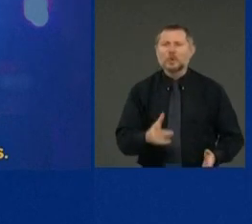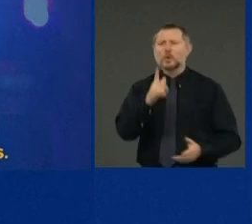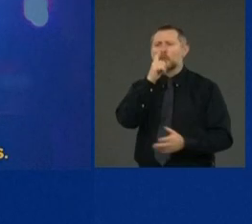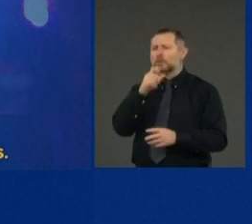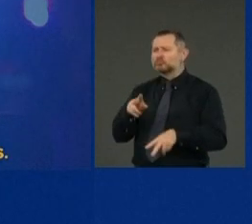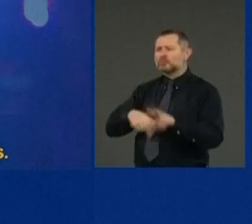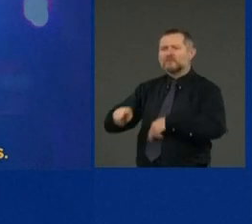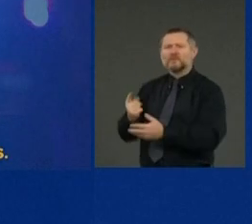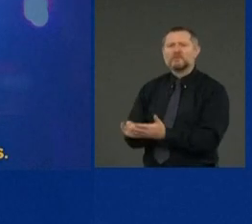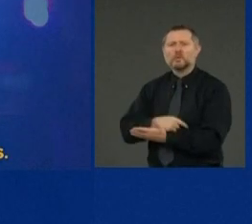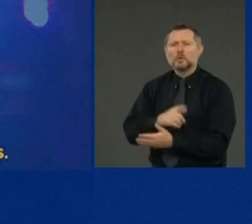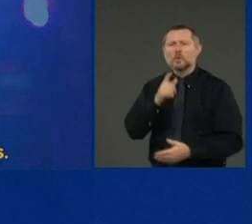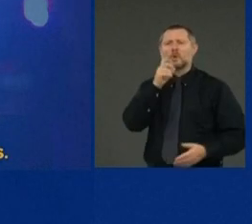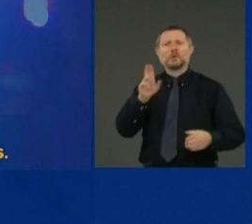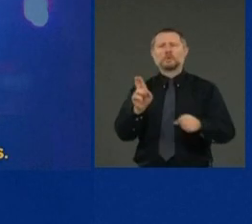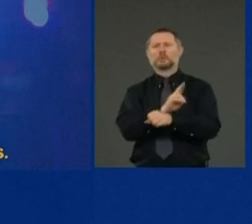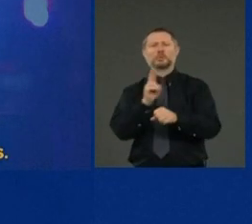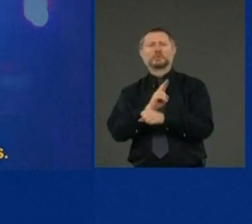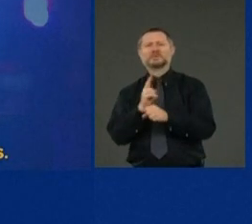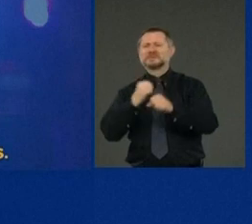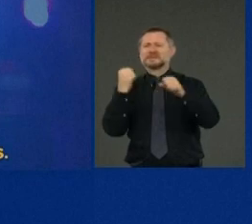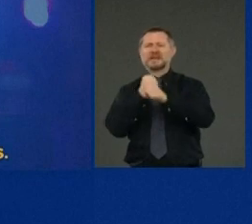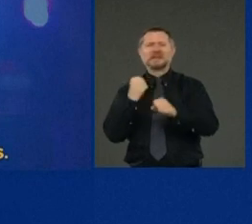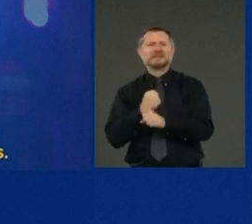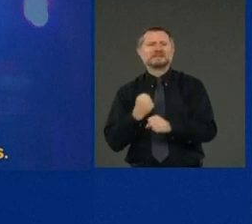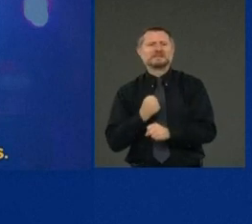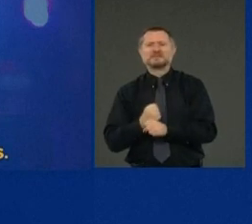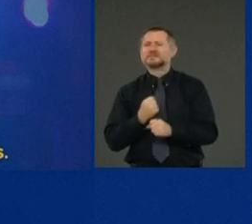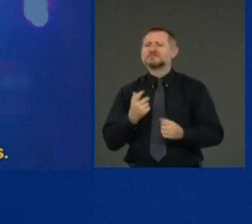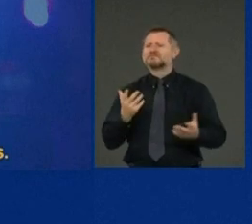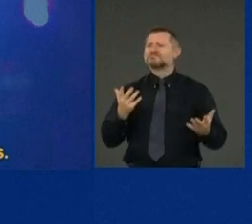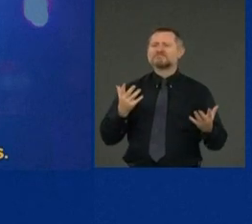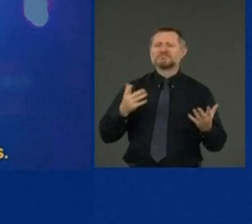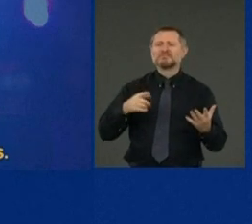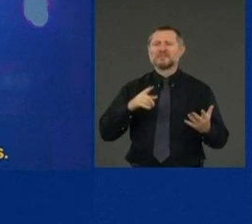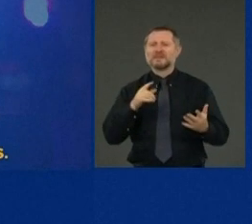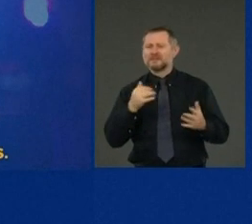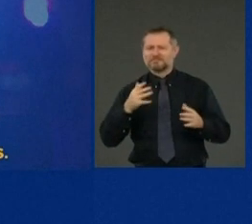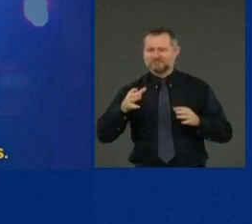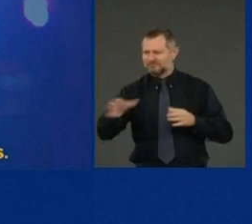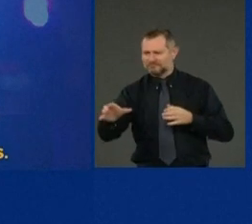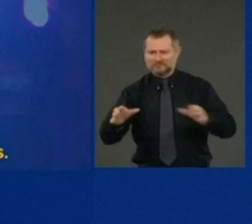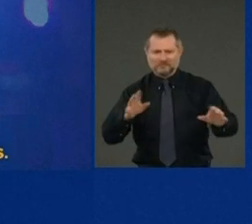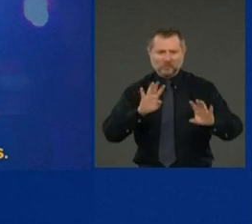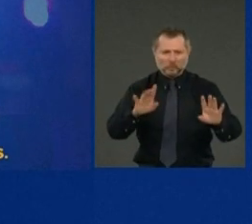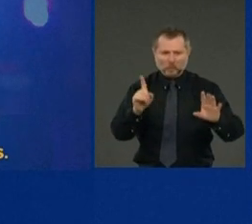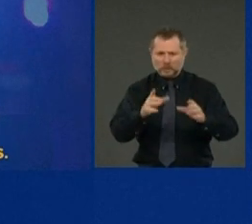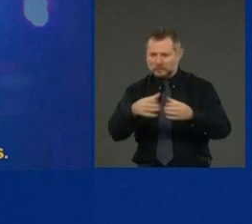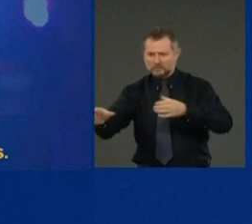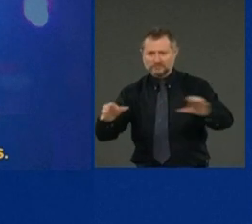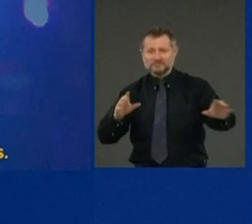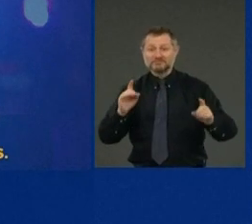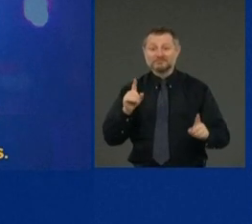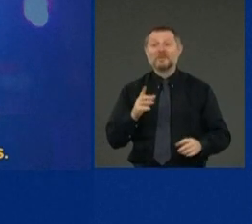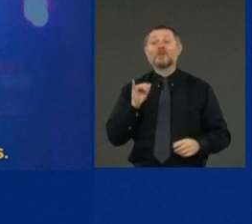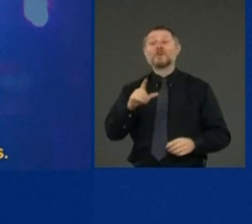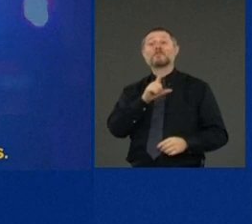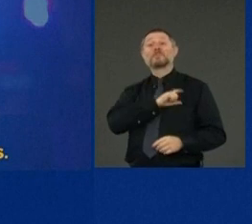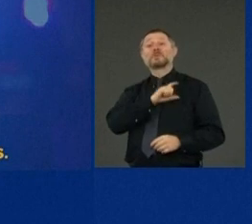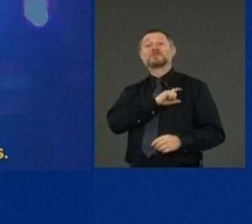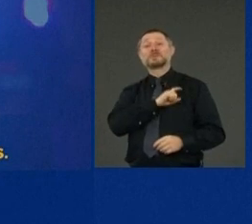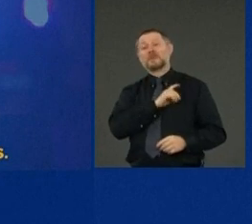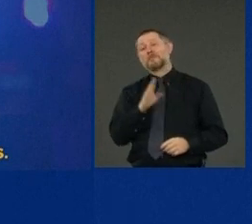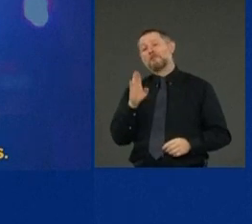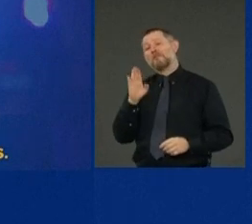data to drive deployment? How do you address bias within the police department, which is so